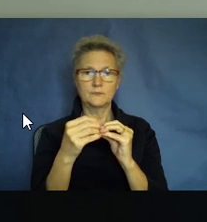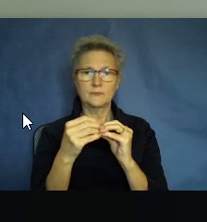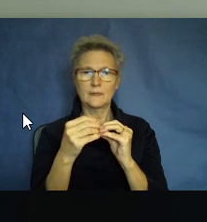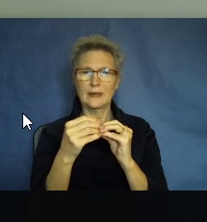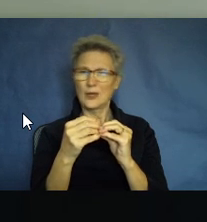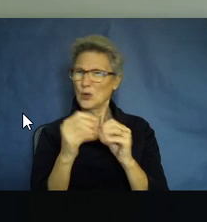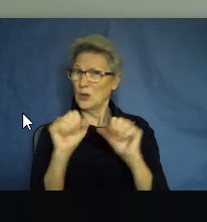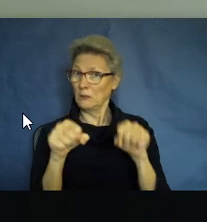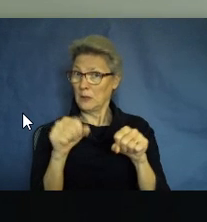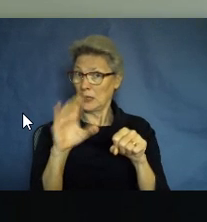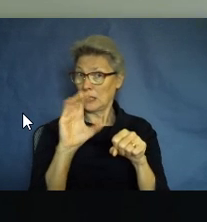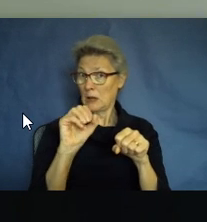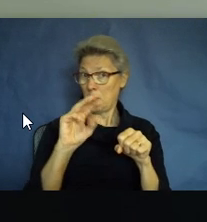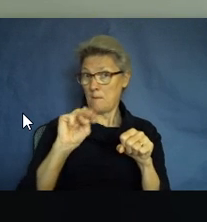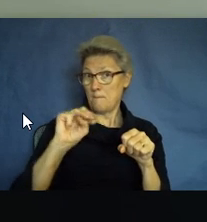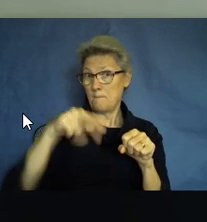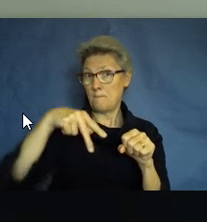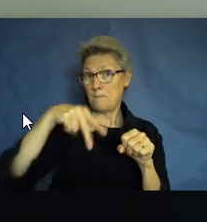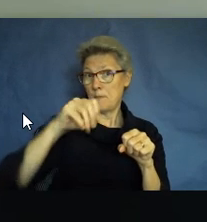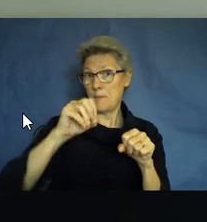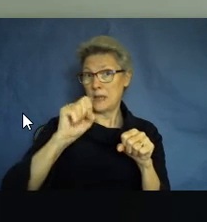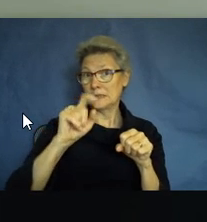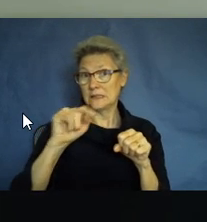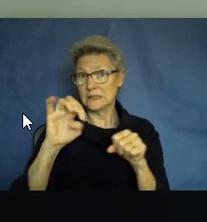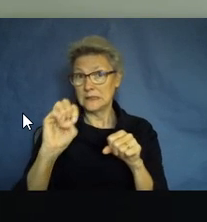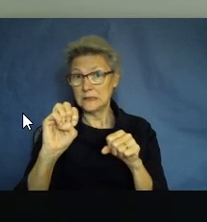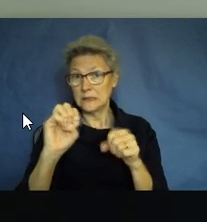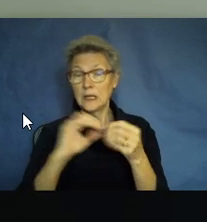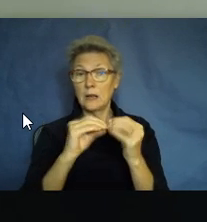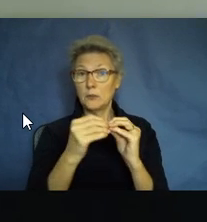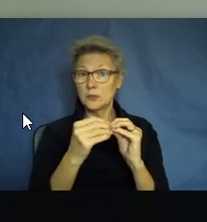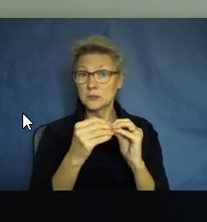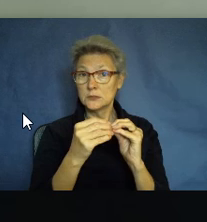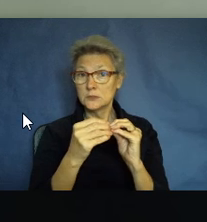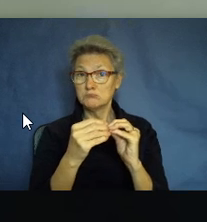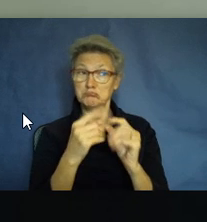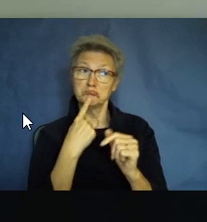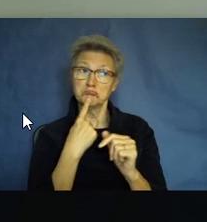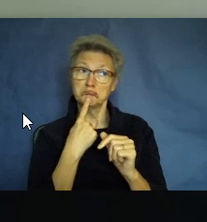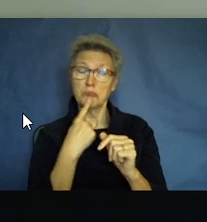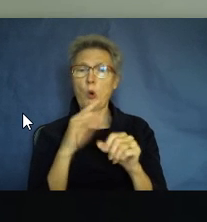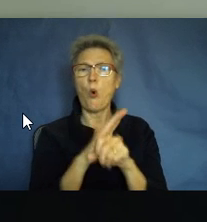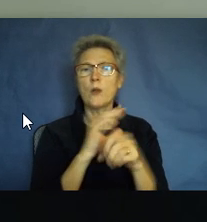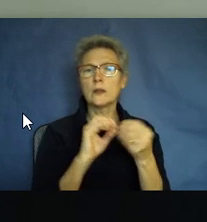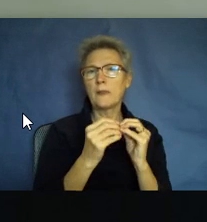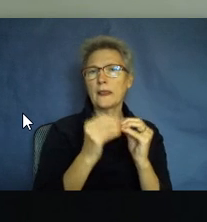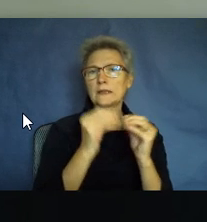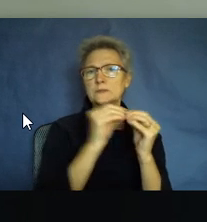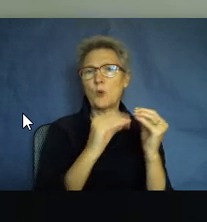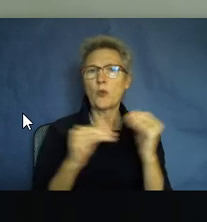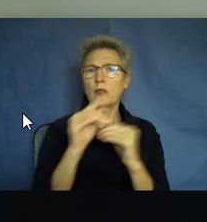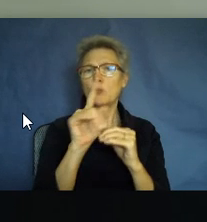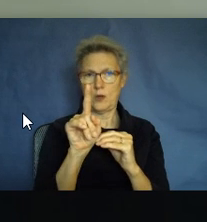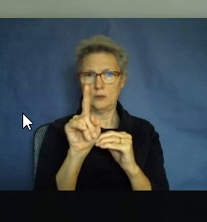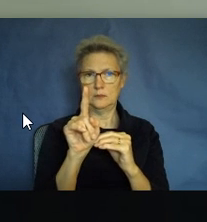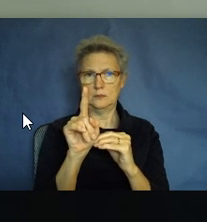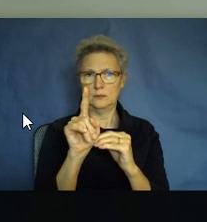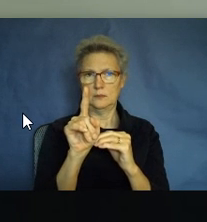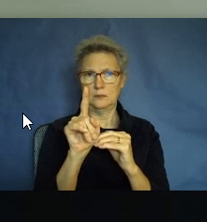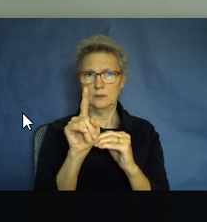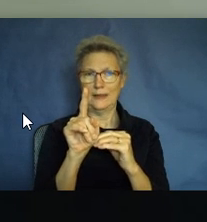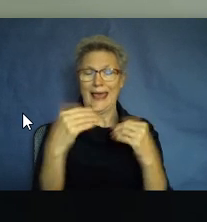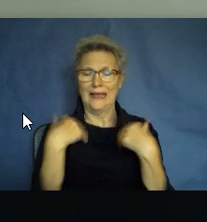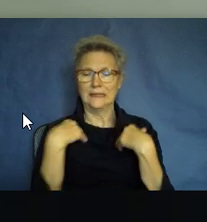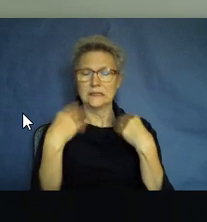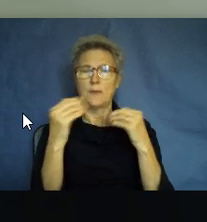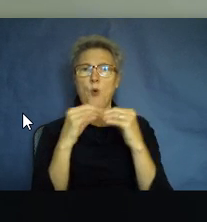Well, could they be composite numbers? Let's refer to that definition again. A whole number that's greater than 1 that